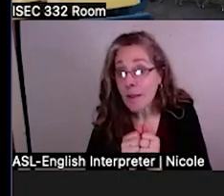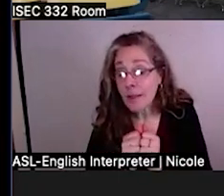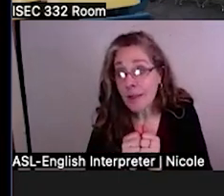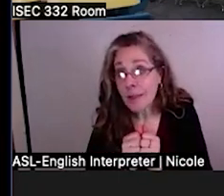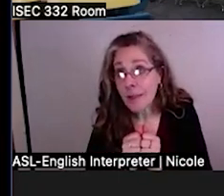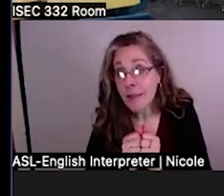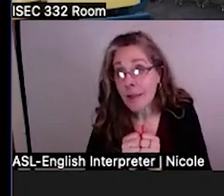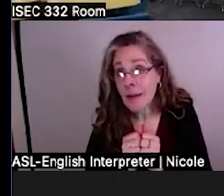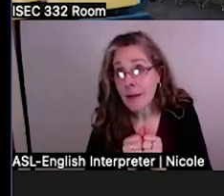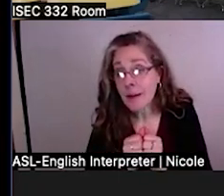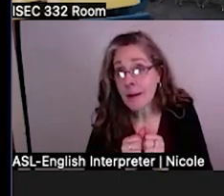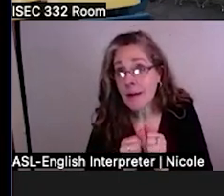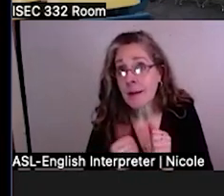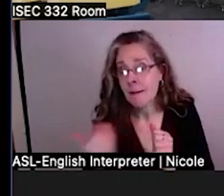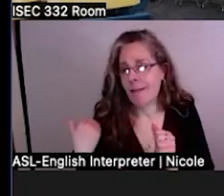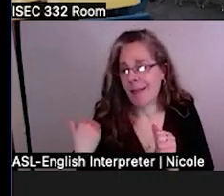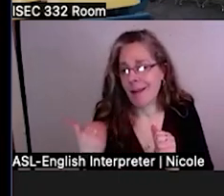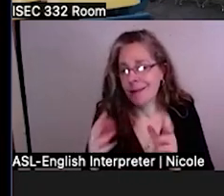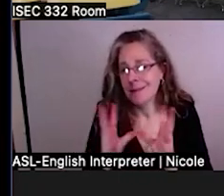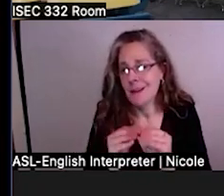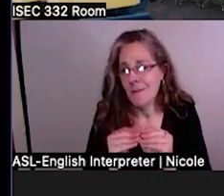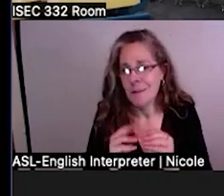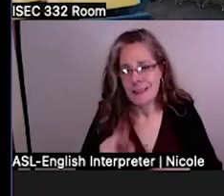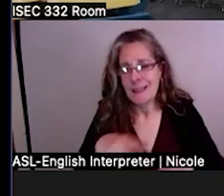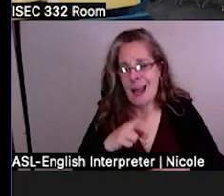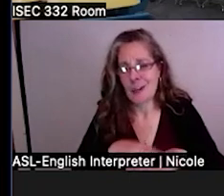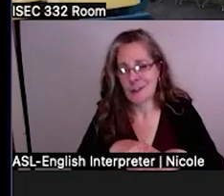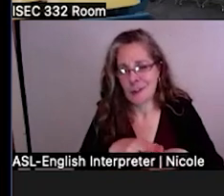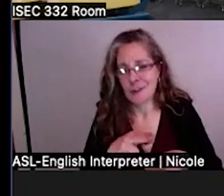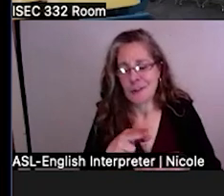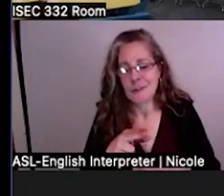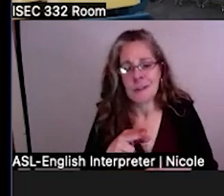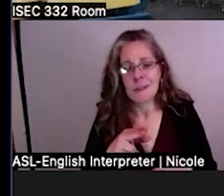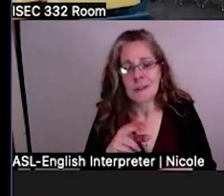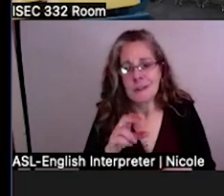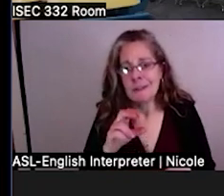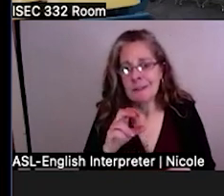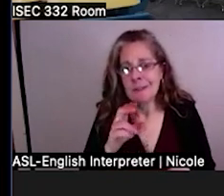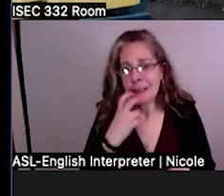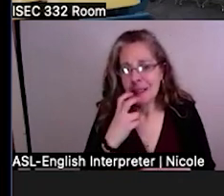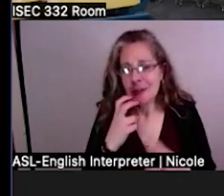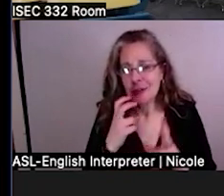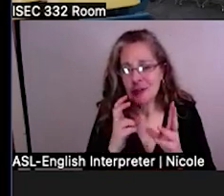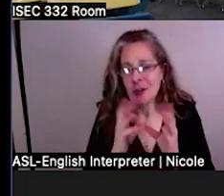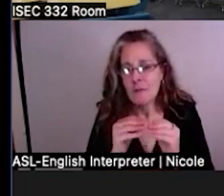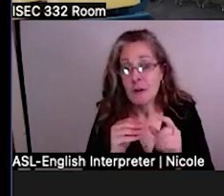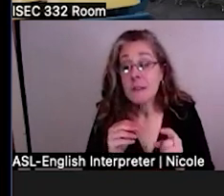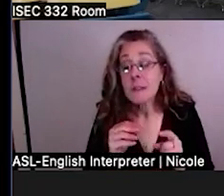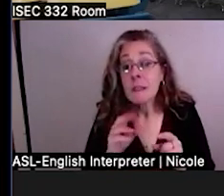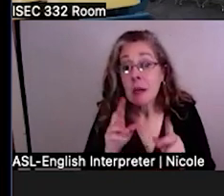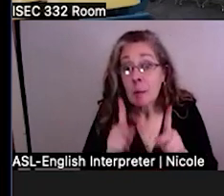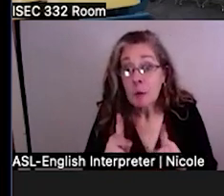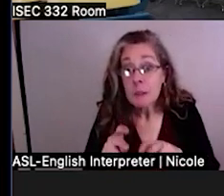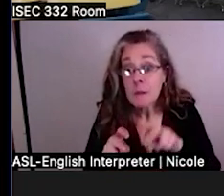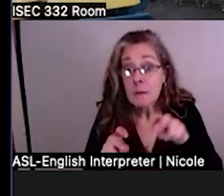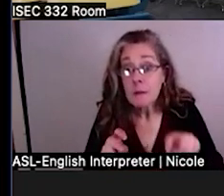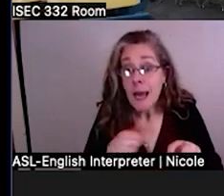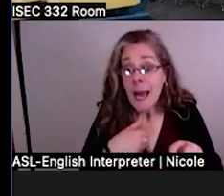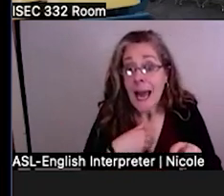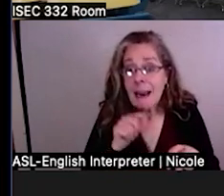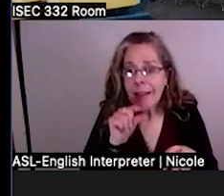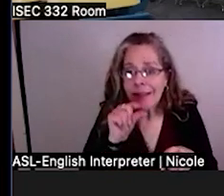went to, it was a national speech conference, and there was a person sitting next to me with a little box, and she took out